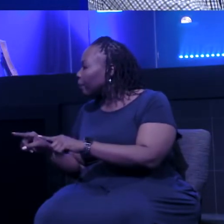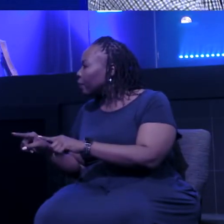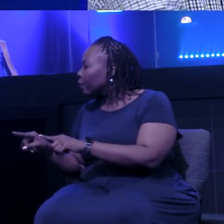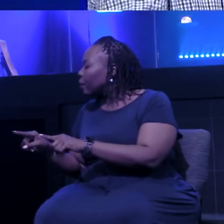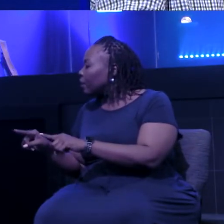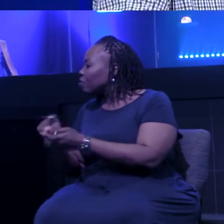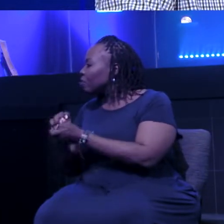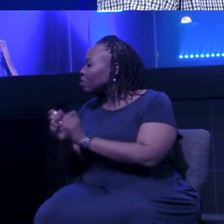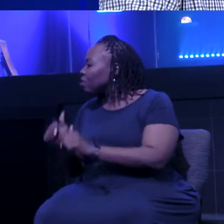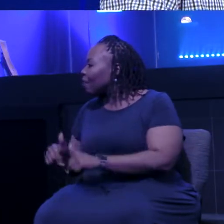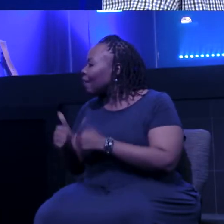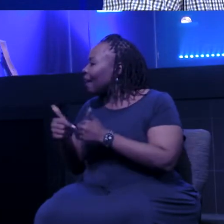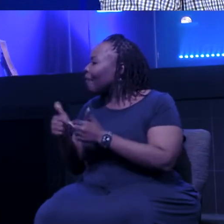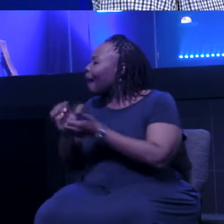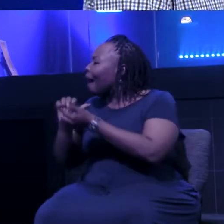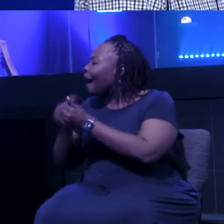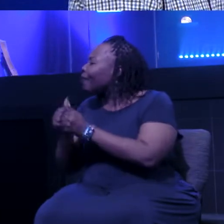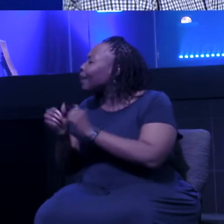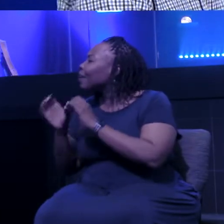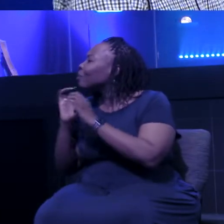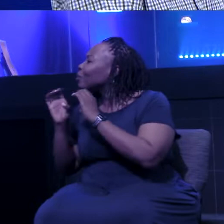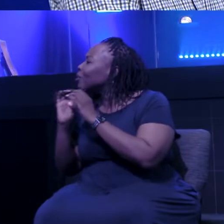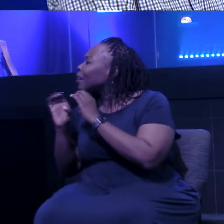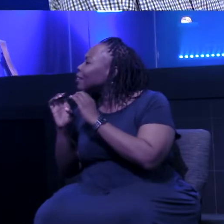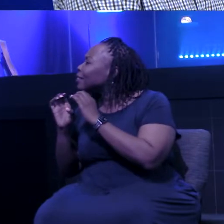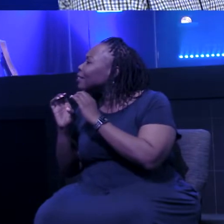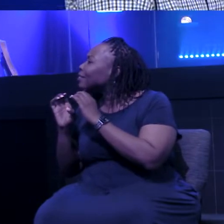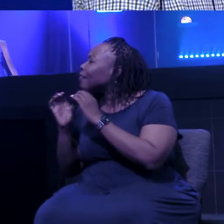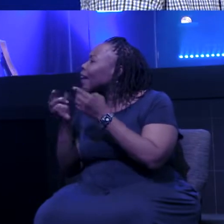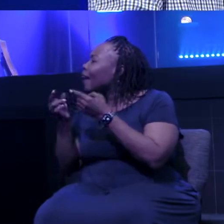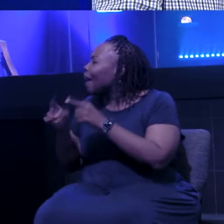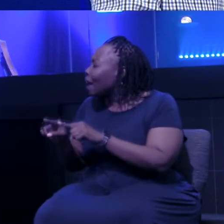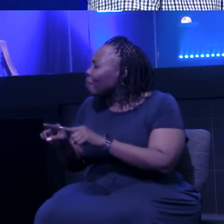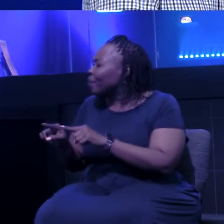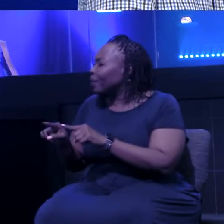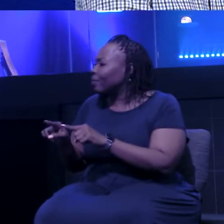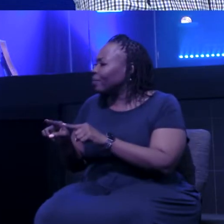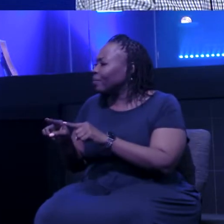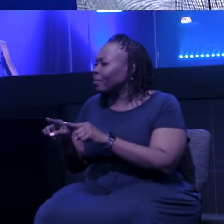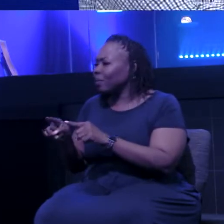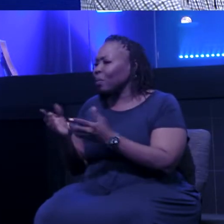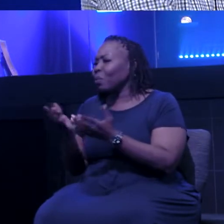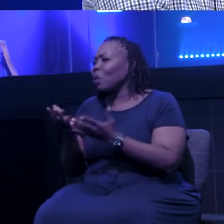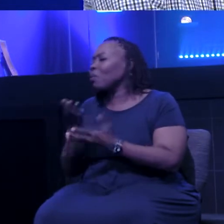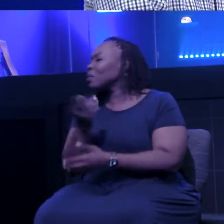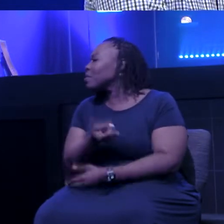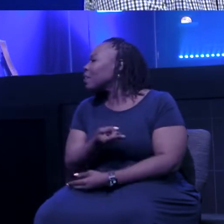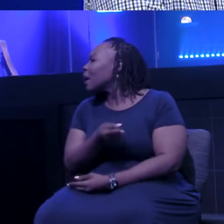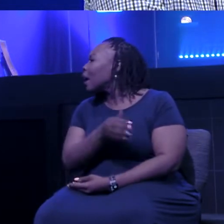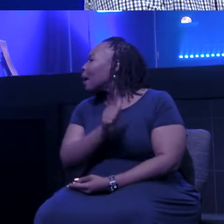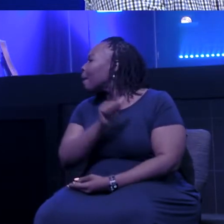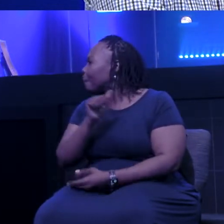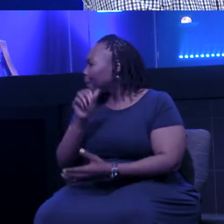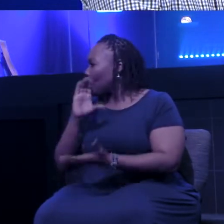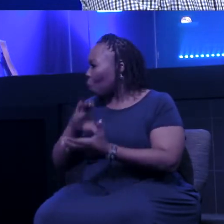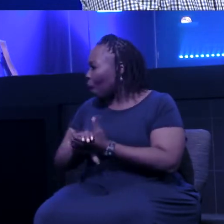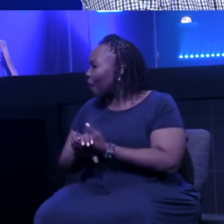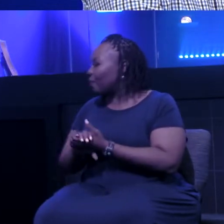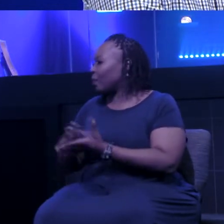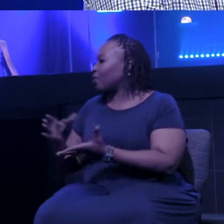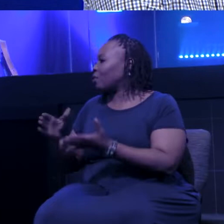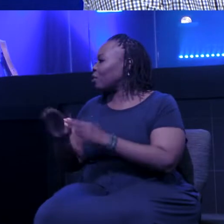how did that communication take place? What was going on in Amanda and in your daughter's lives at that point?